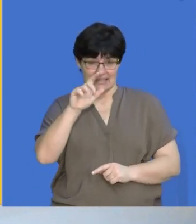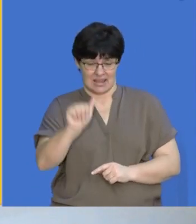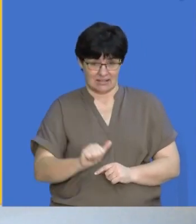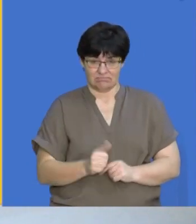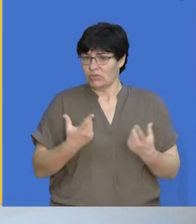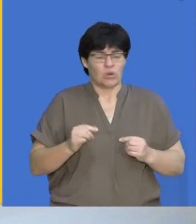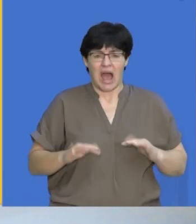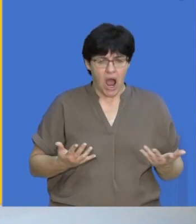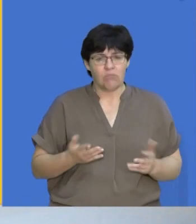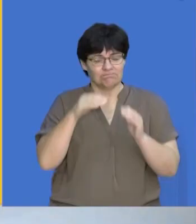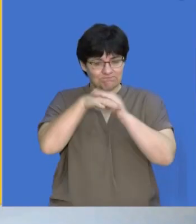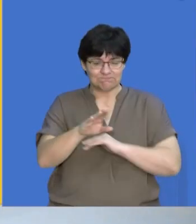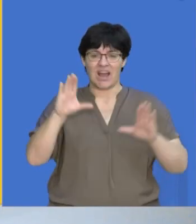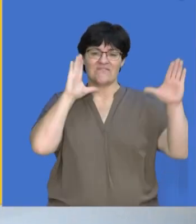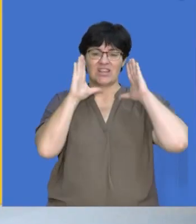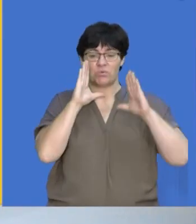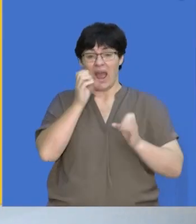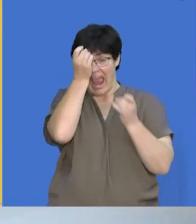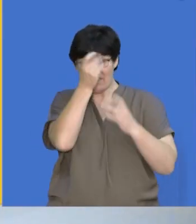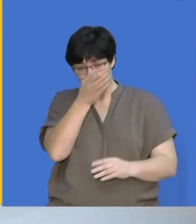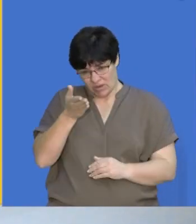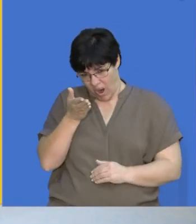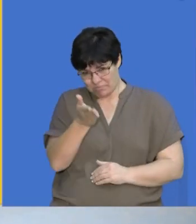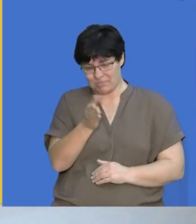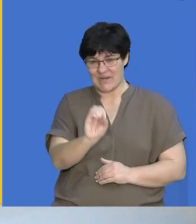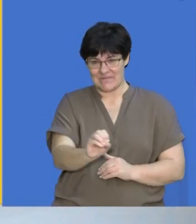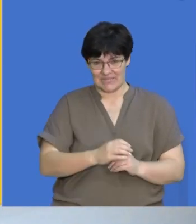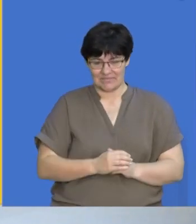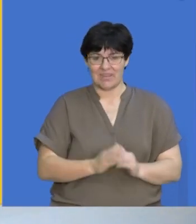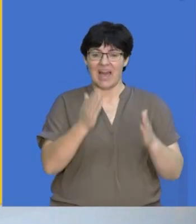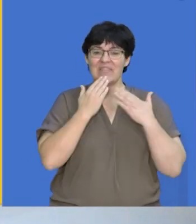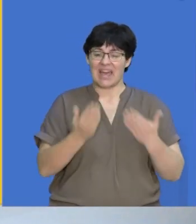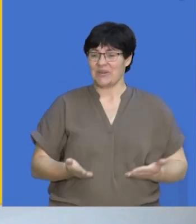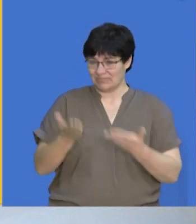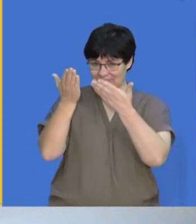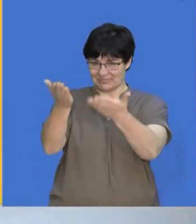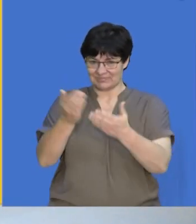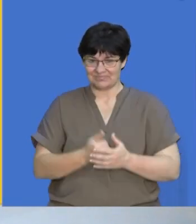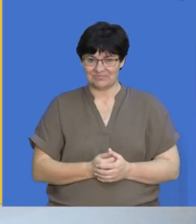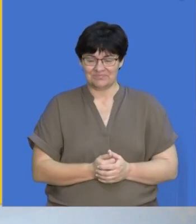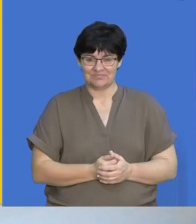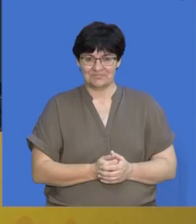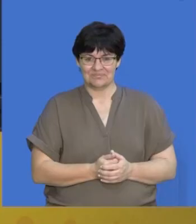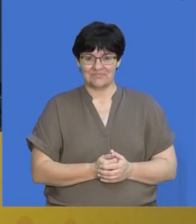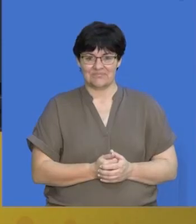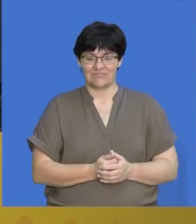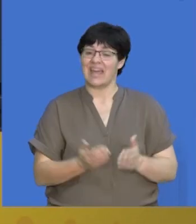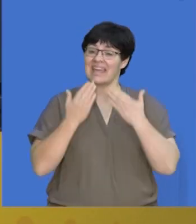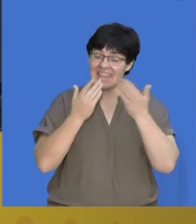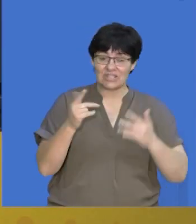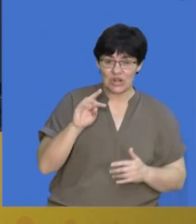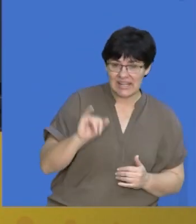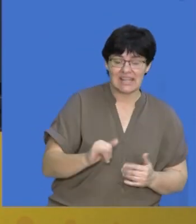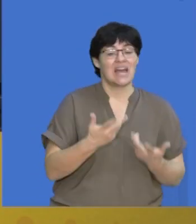head on over to our Facebook page and all of the details will be there. Thank you so much, Cameron, and over to you. Thanks, Looney.